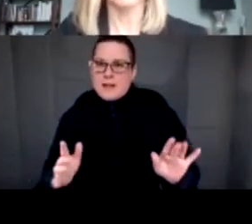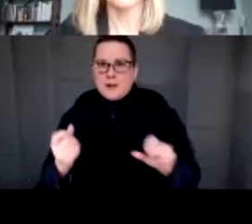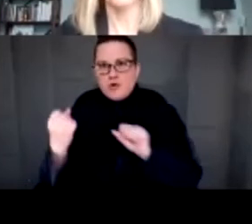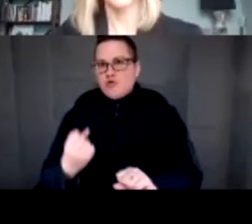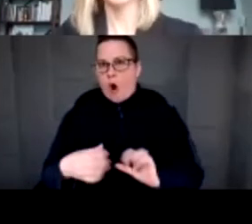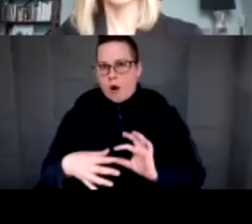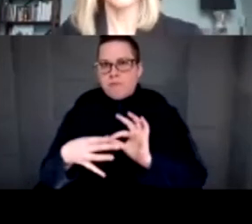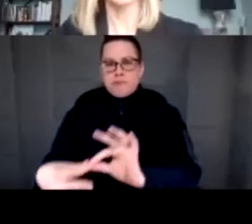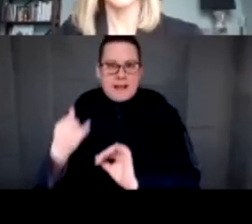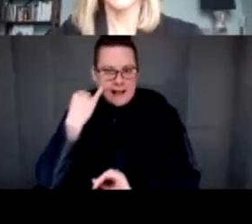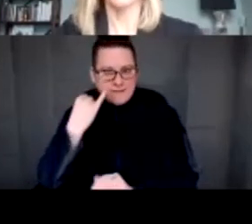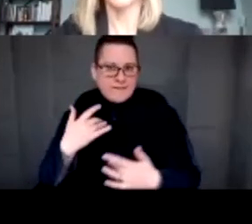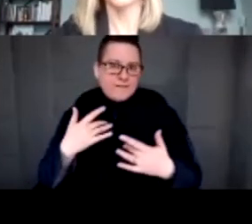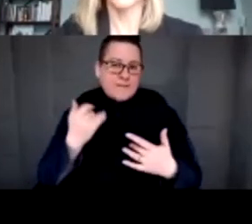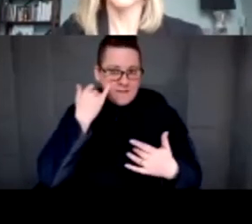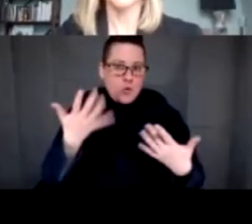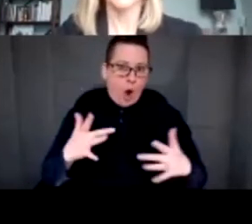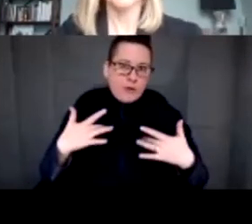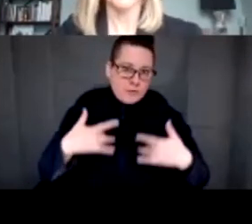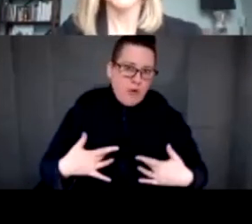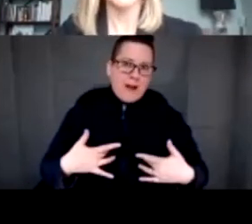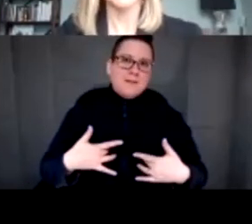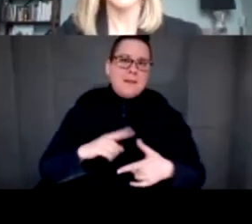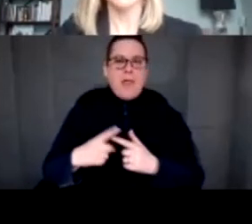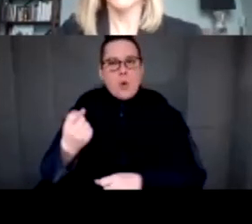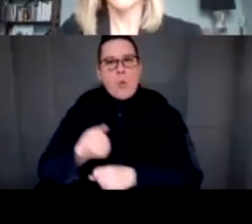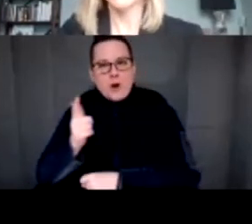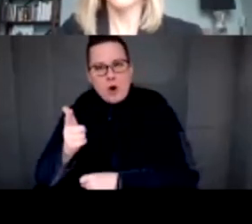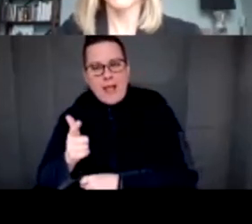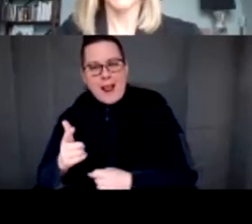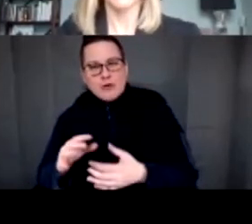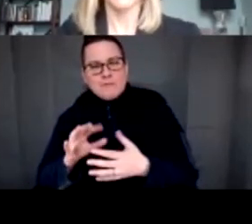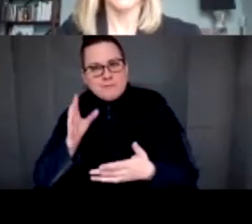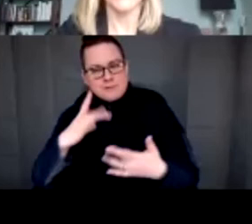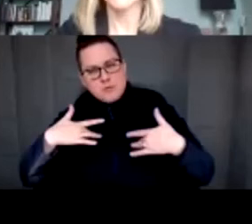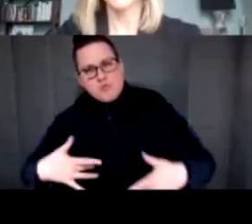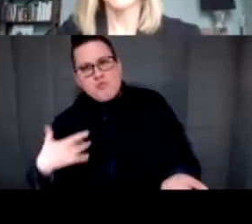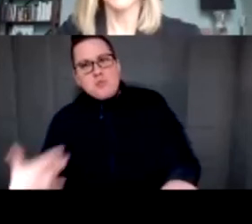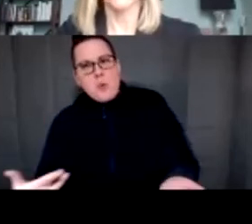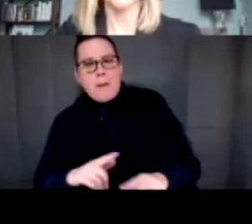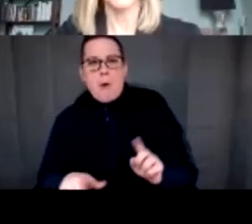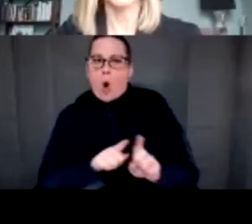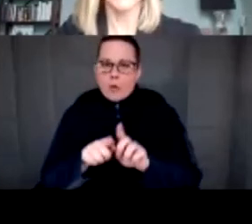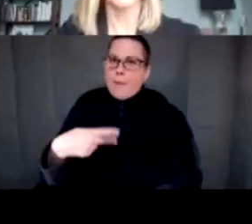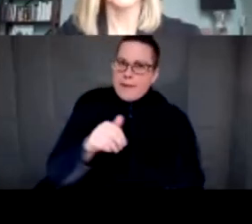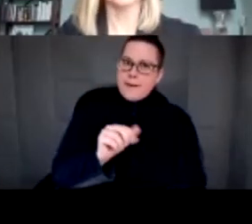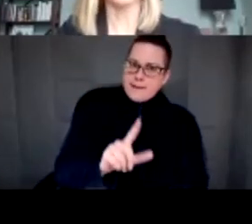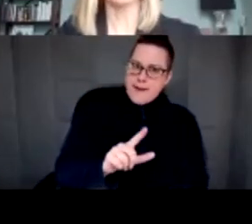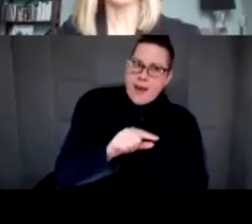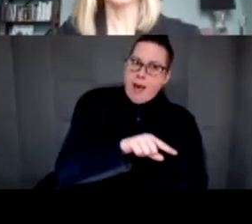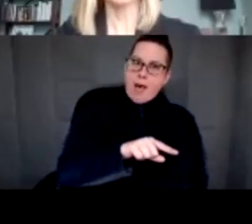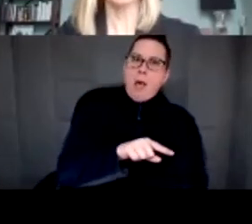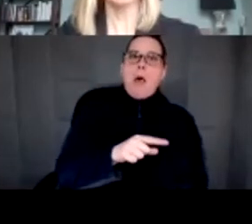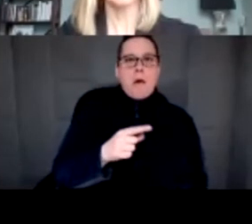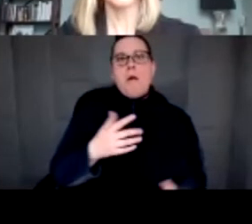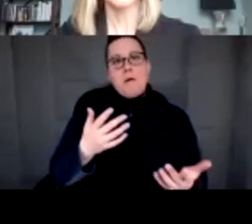relationship whether one is depressed 1 year later. But we're still seeing that PADL disability as a considerable risk factor.